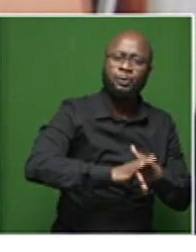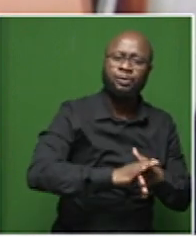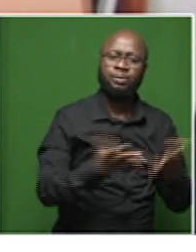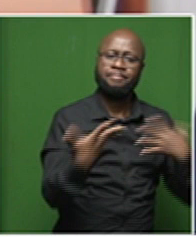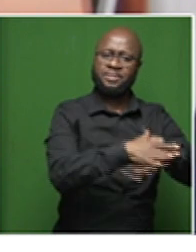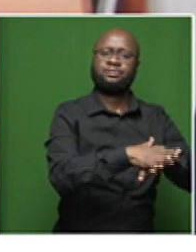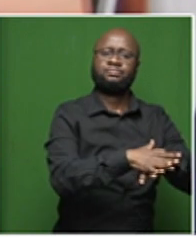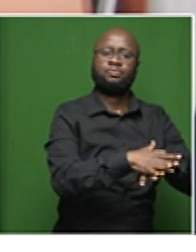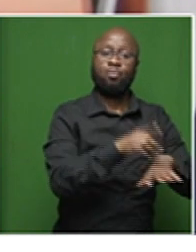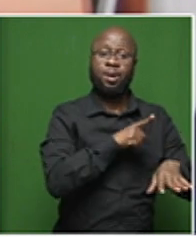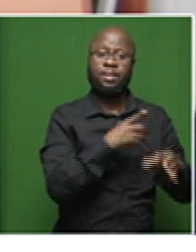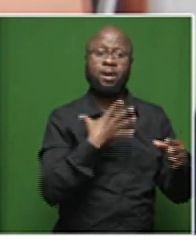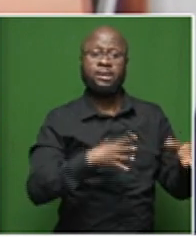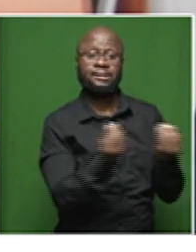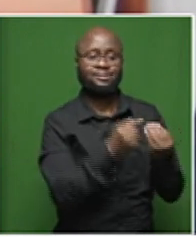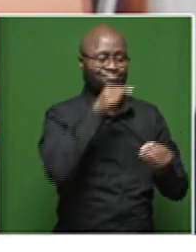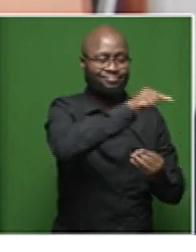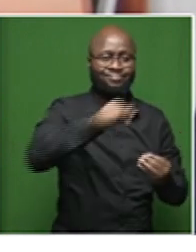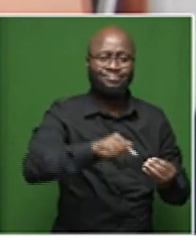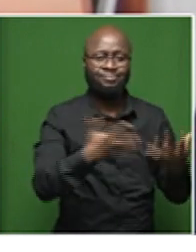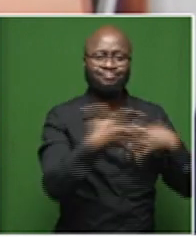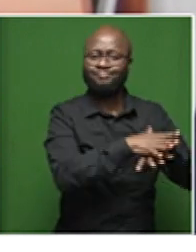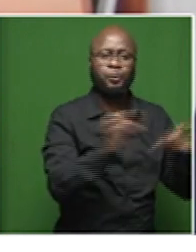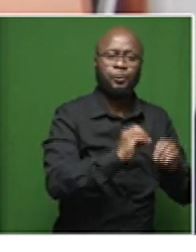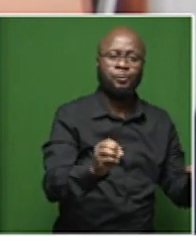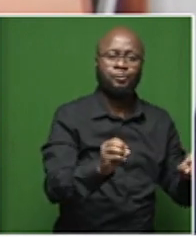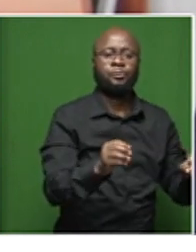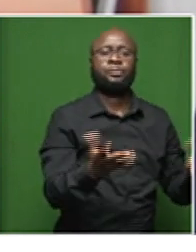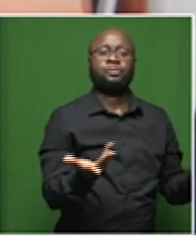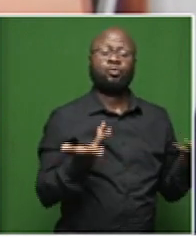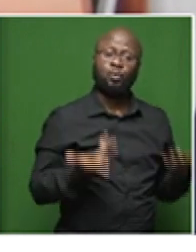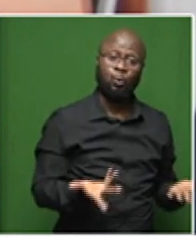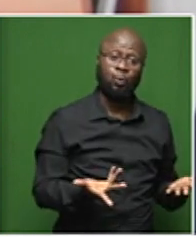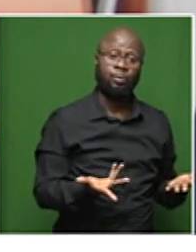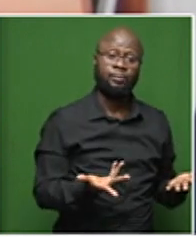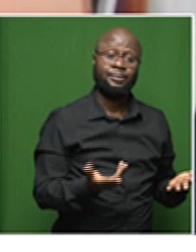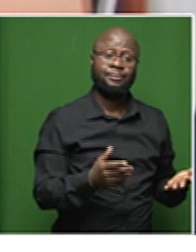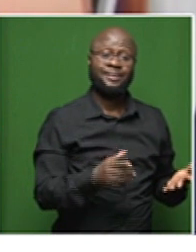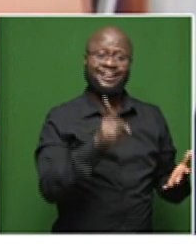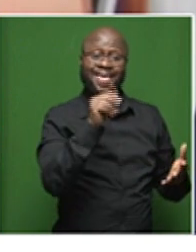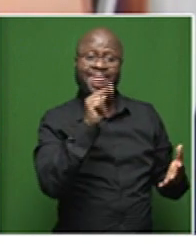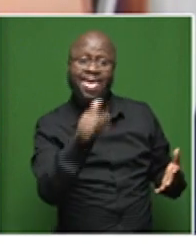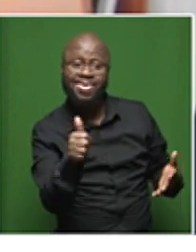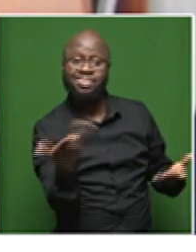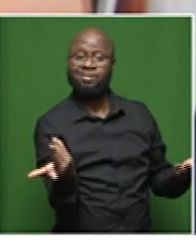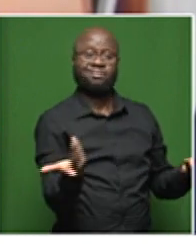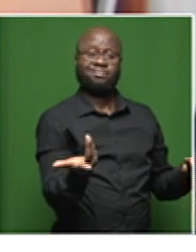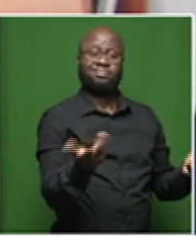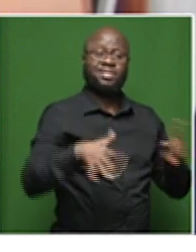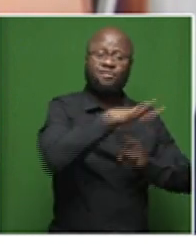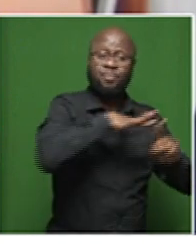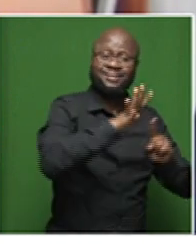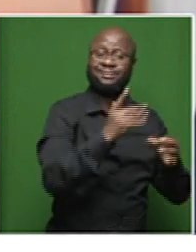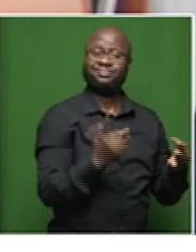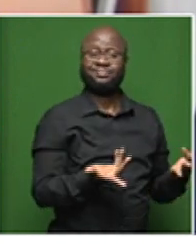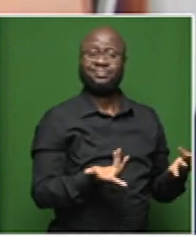we said, the genetics, the lifestyle, the environment, and also the other issues